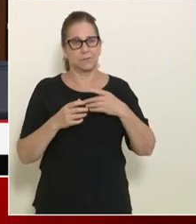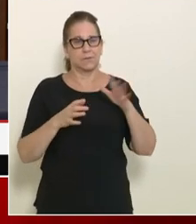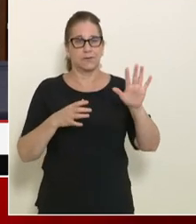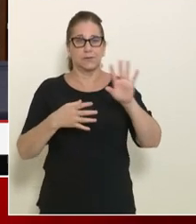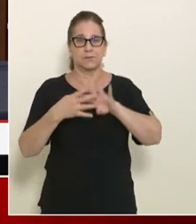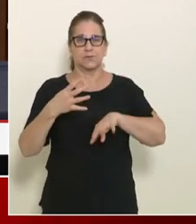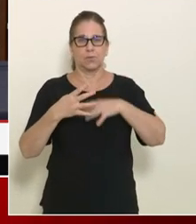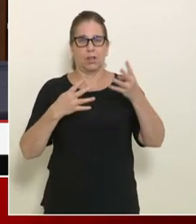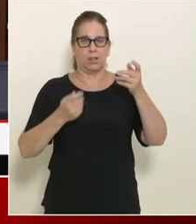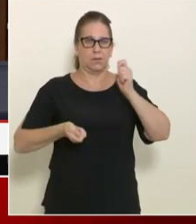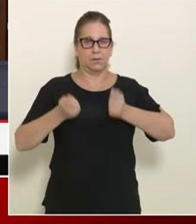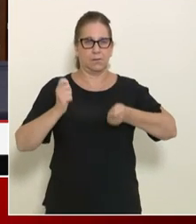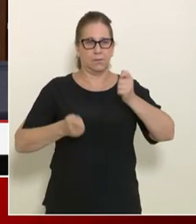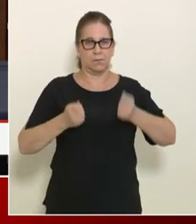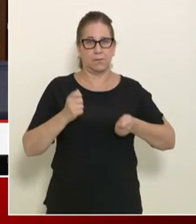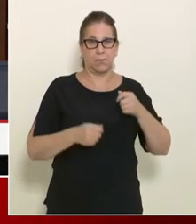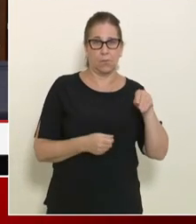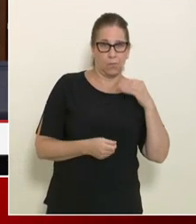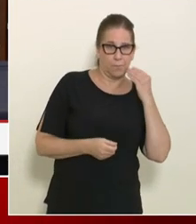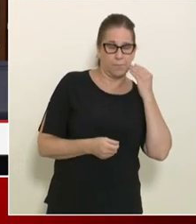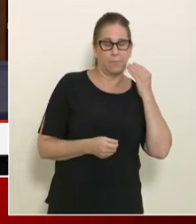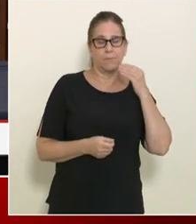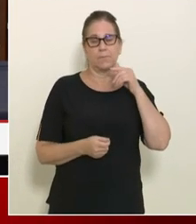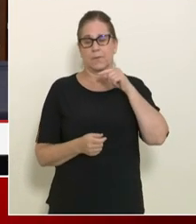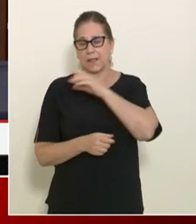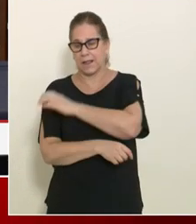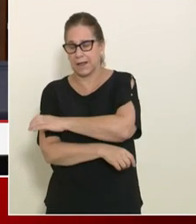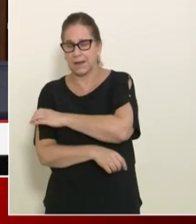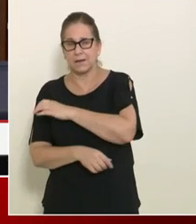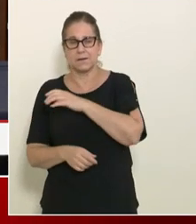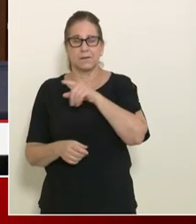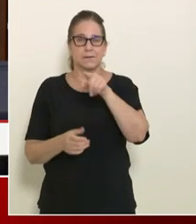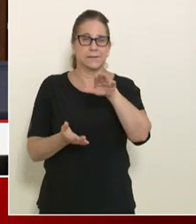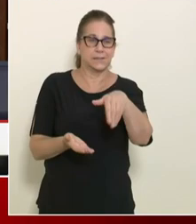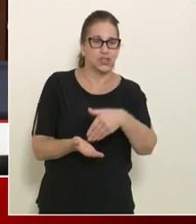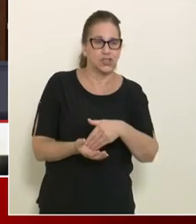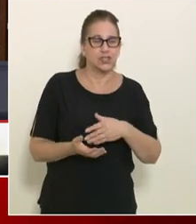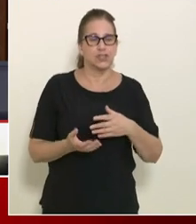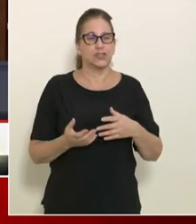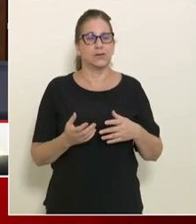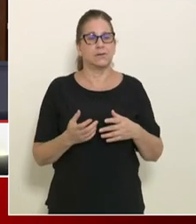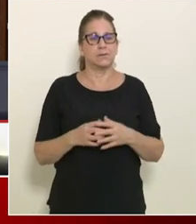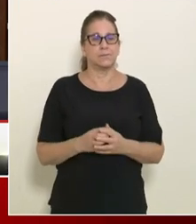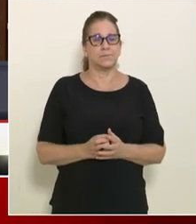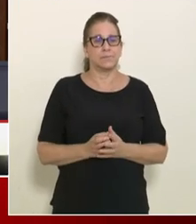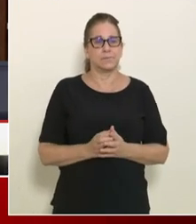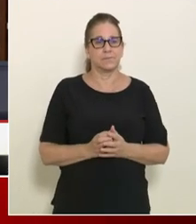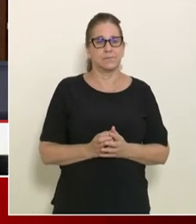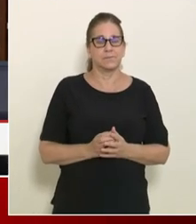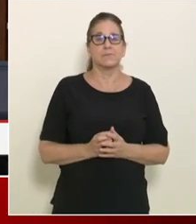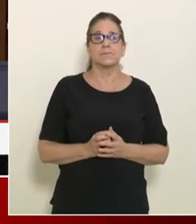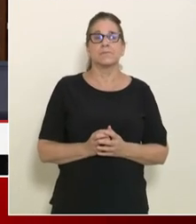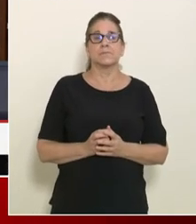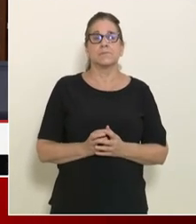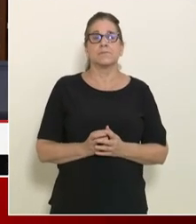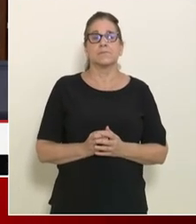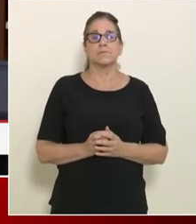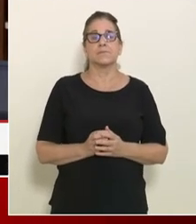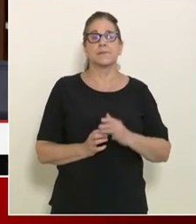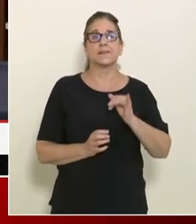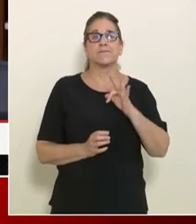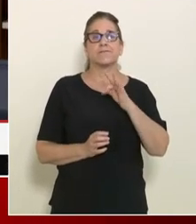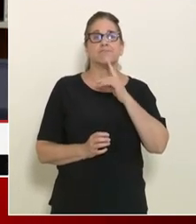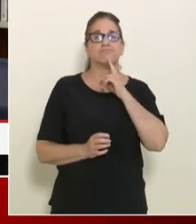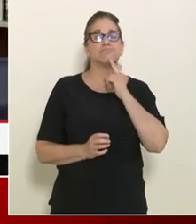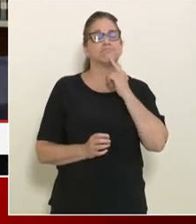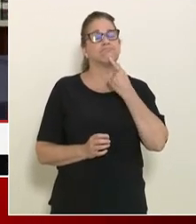And that has happened throughout. And this is particularly for individuals with high-end needs. We are providing that support.